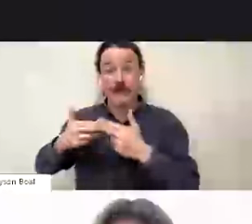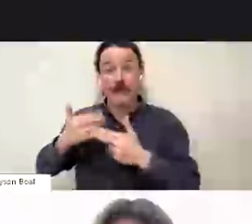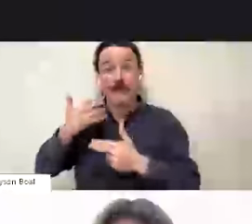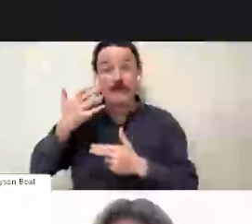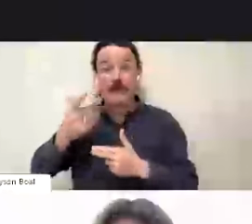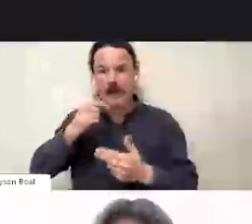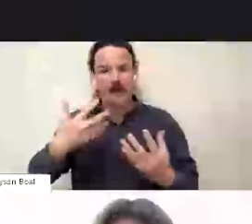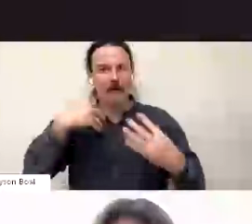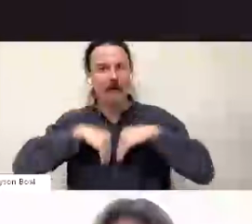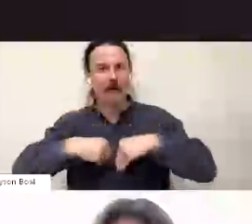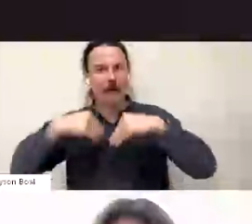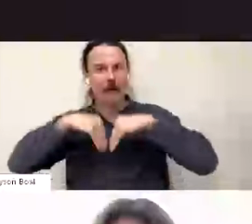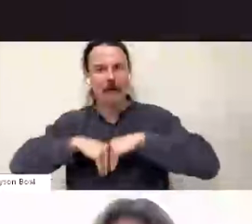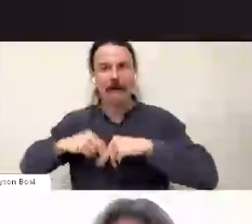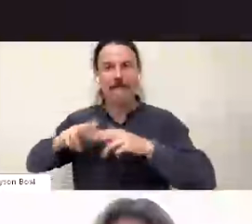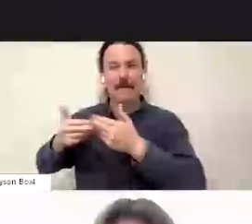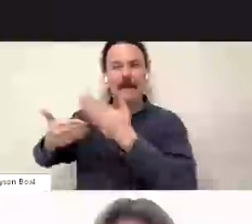ways.